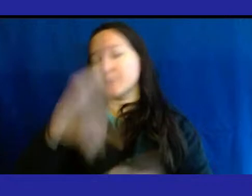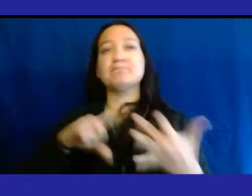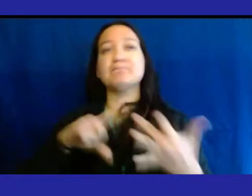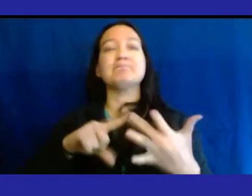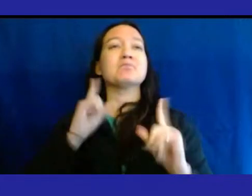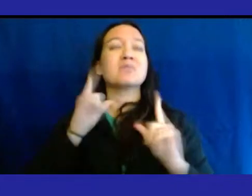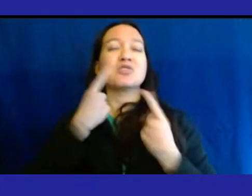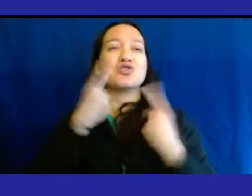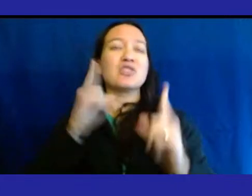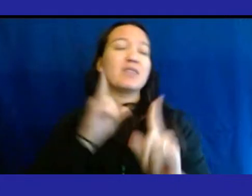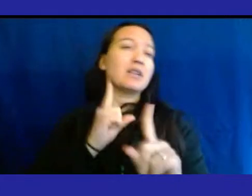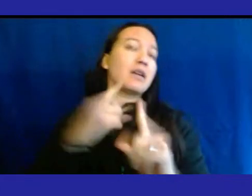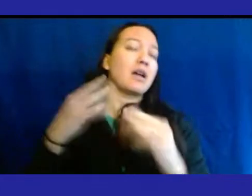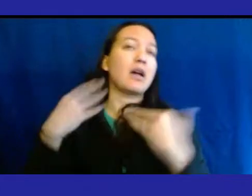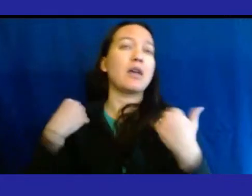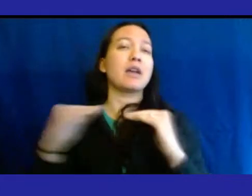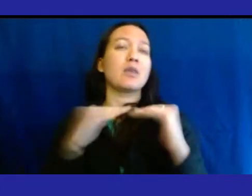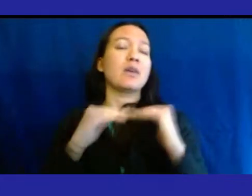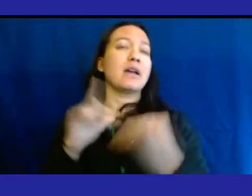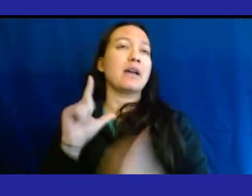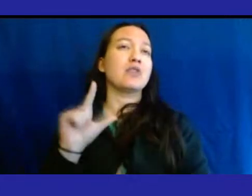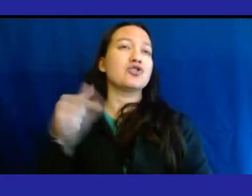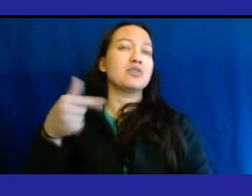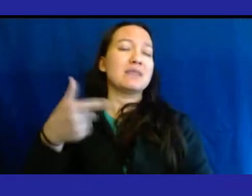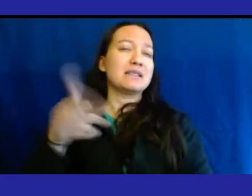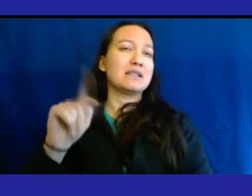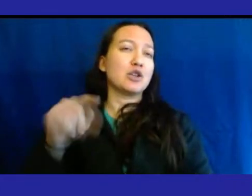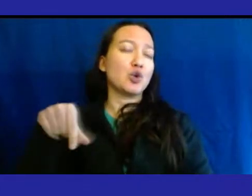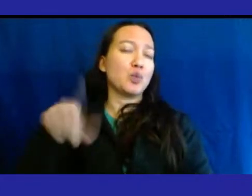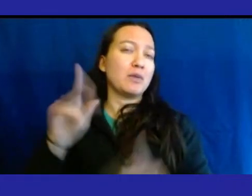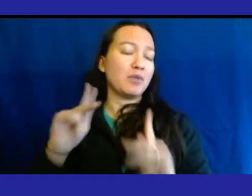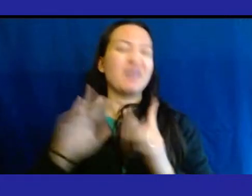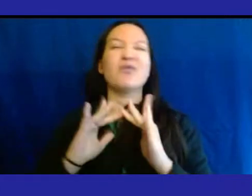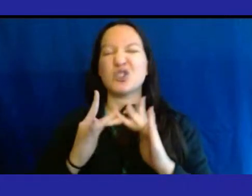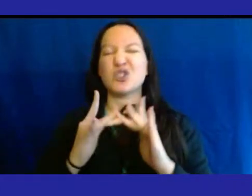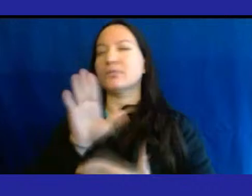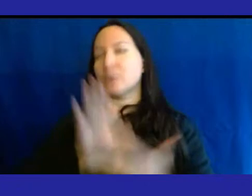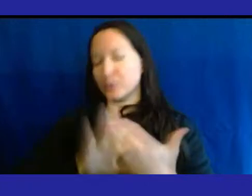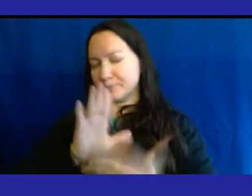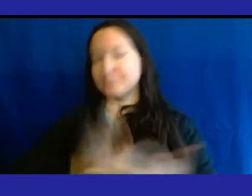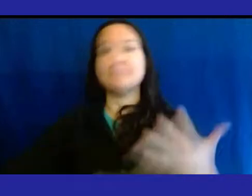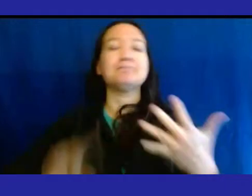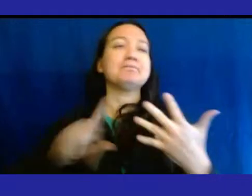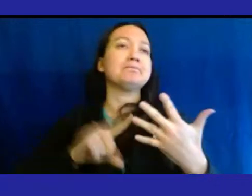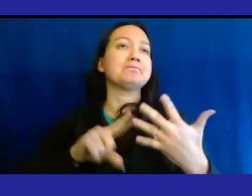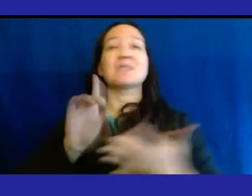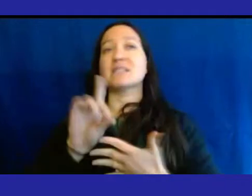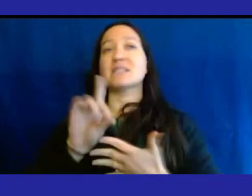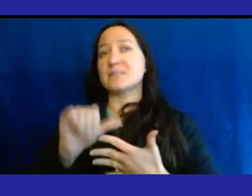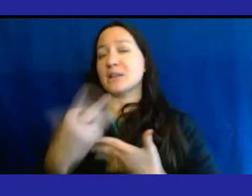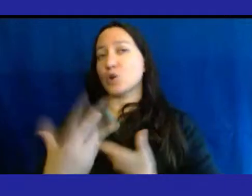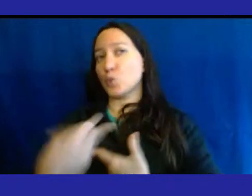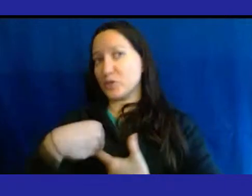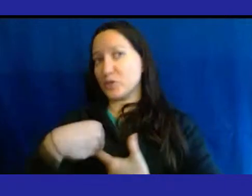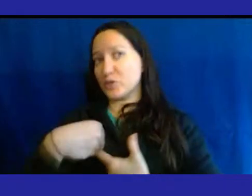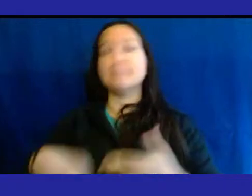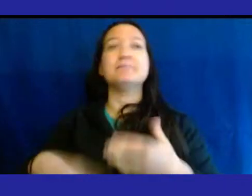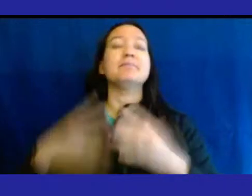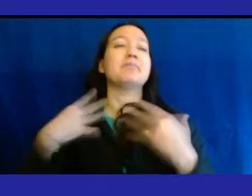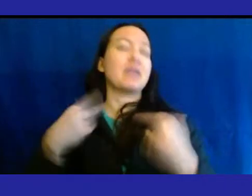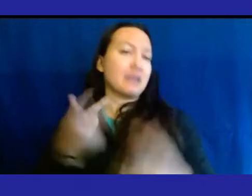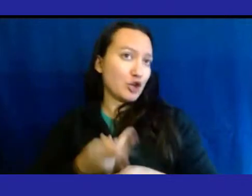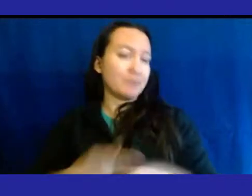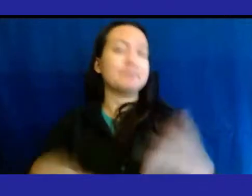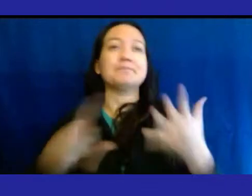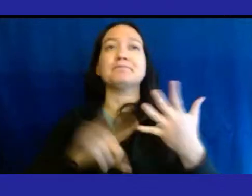for LGBTQ people, which was held virtual and in person, disability and inclusion in a healthcare setting,